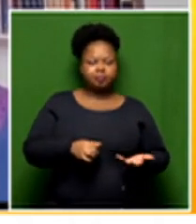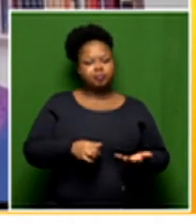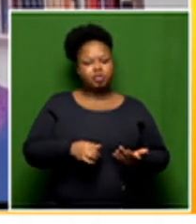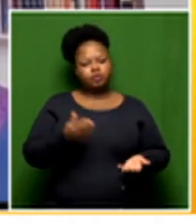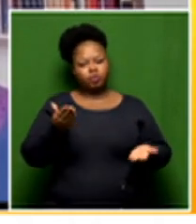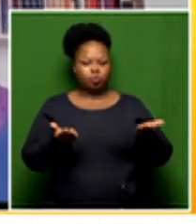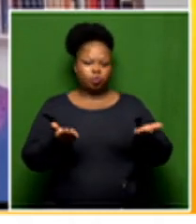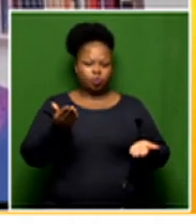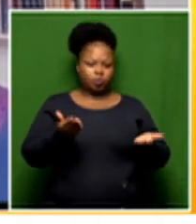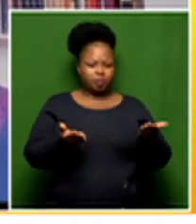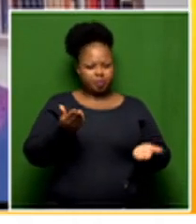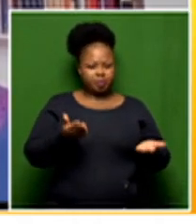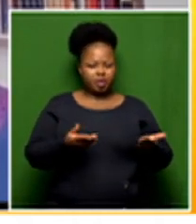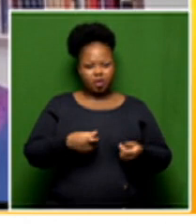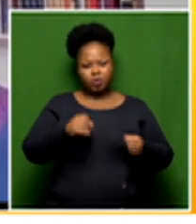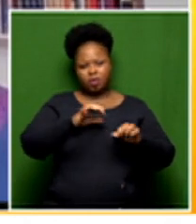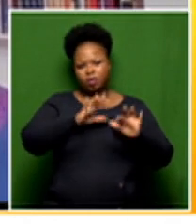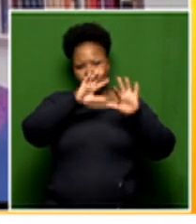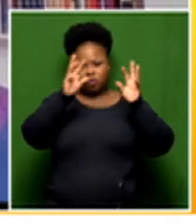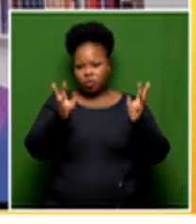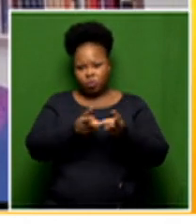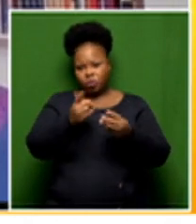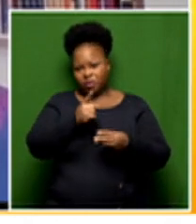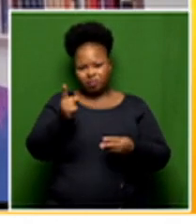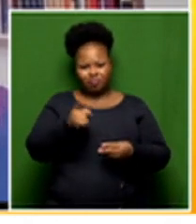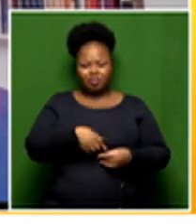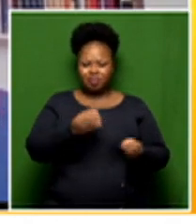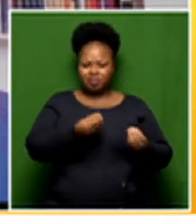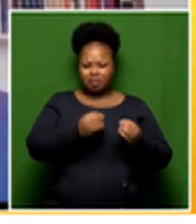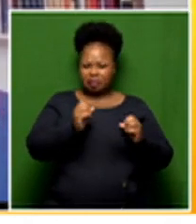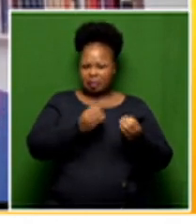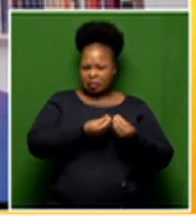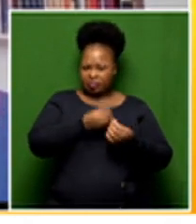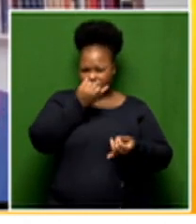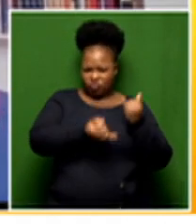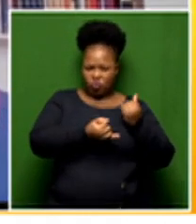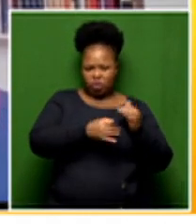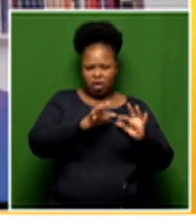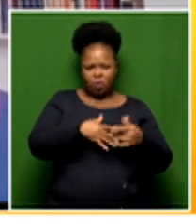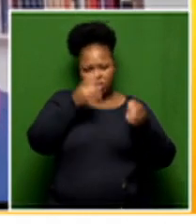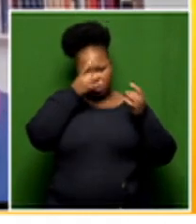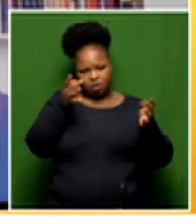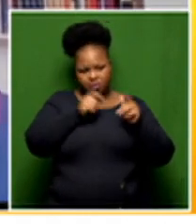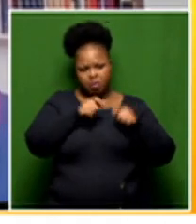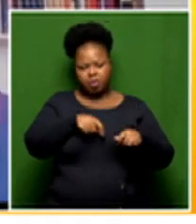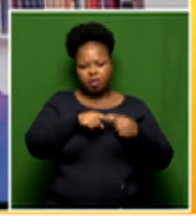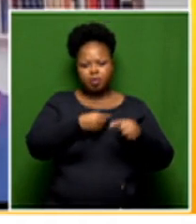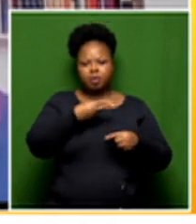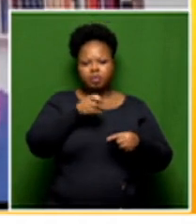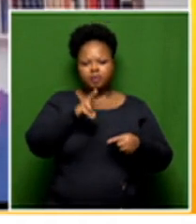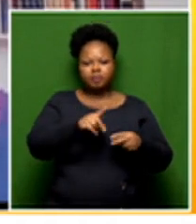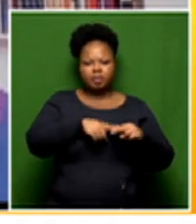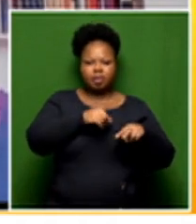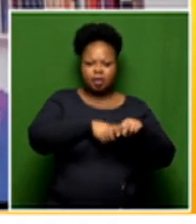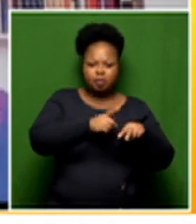in comparison with the rest of the world. Is there something wrong with our messaging around HIV and AIDS